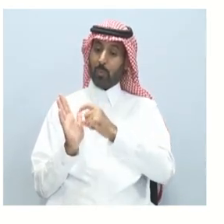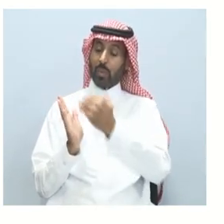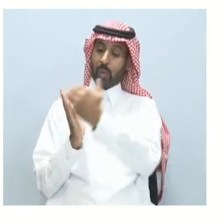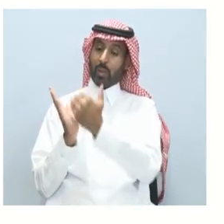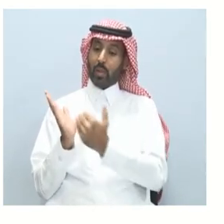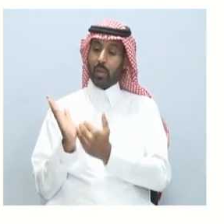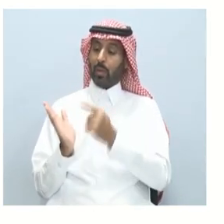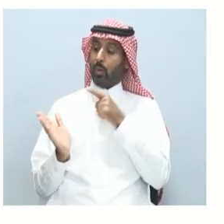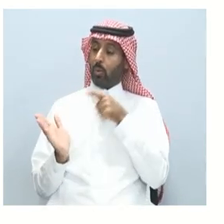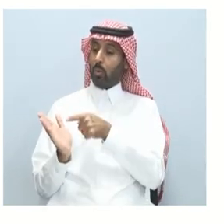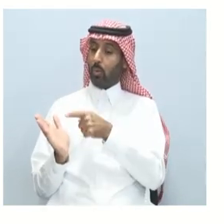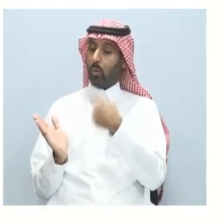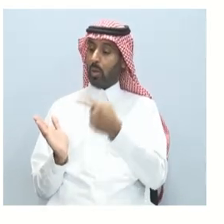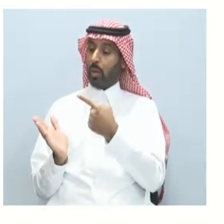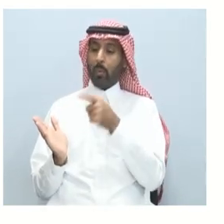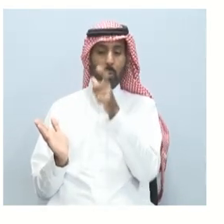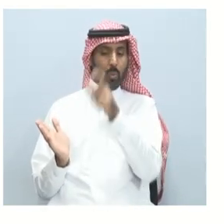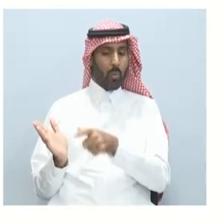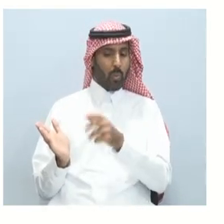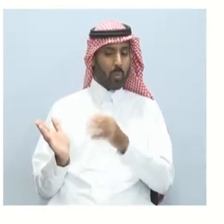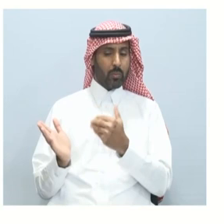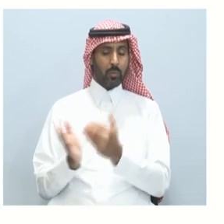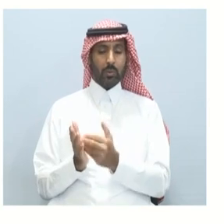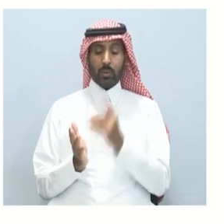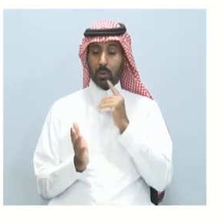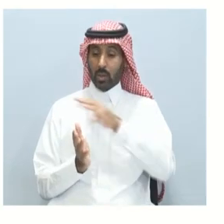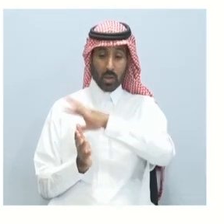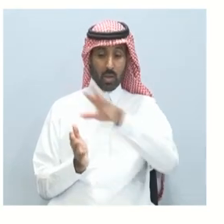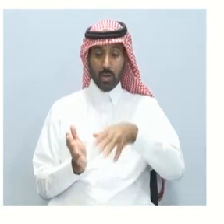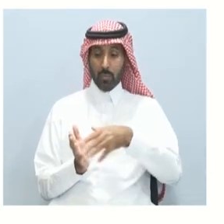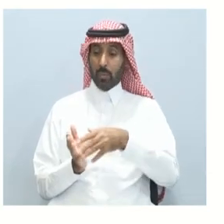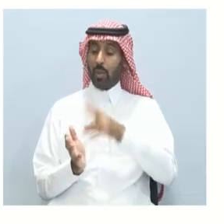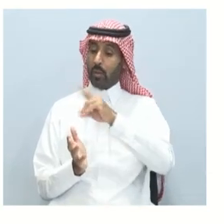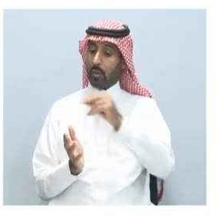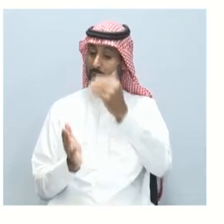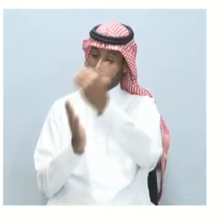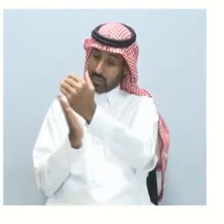What or who is the paragraph about? And then, are all paragraphs about the same length?